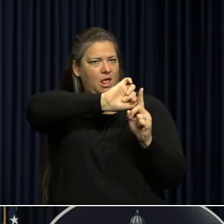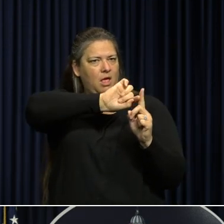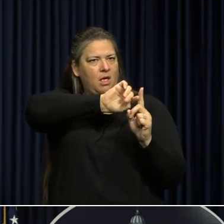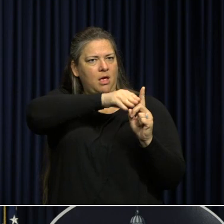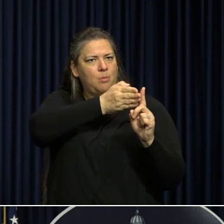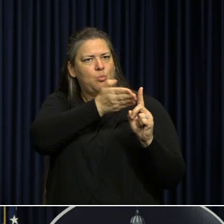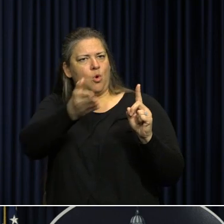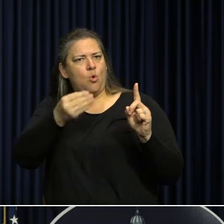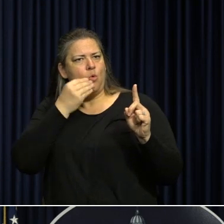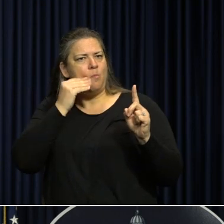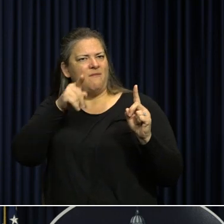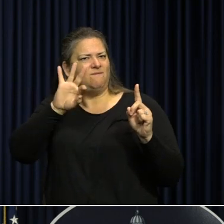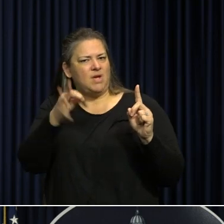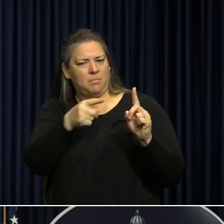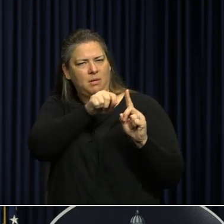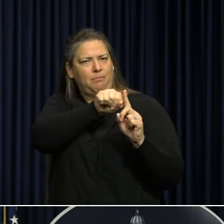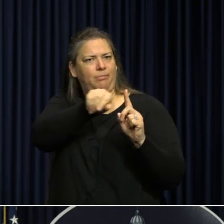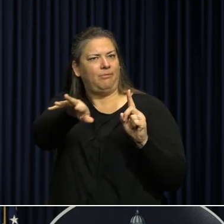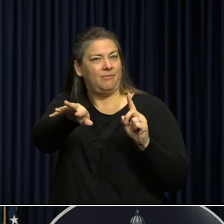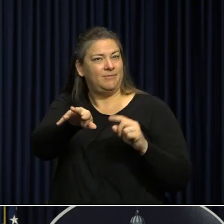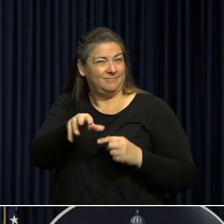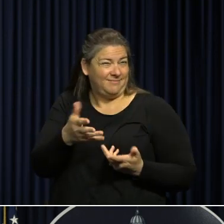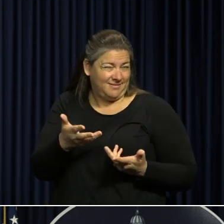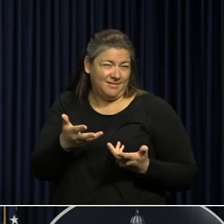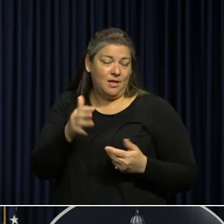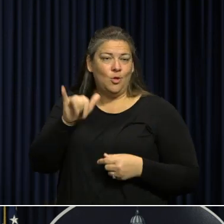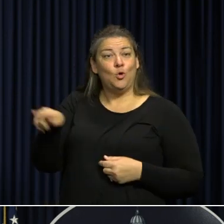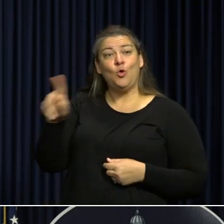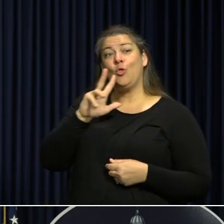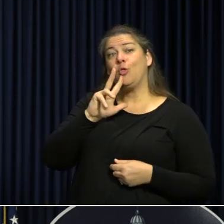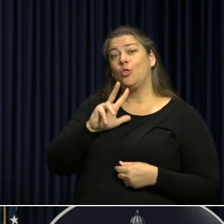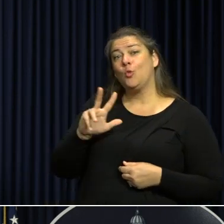a 3-year-old who is